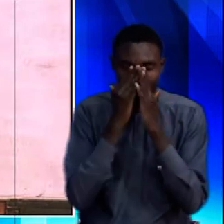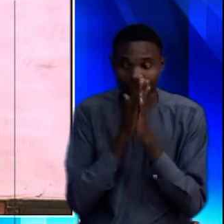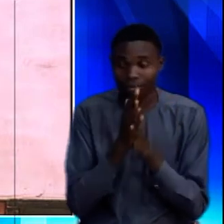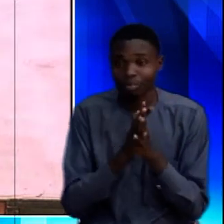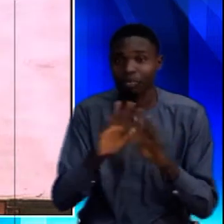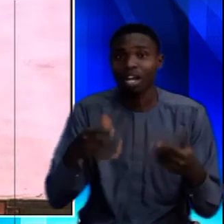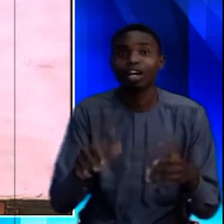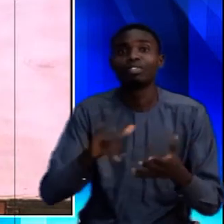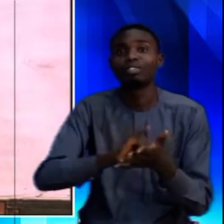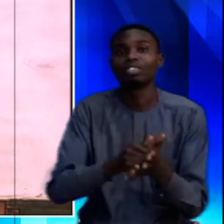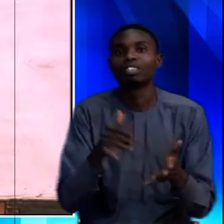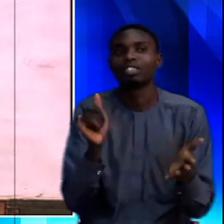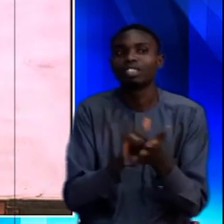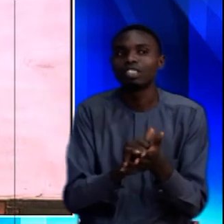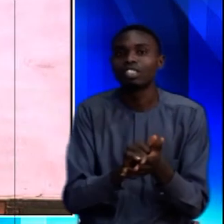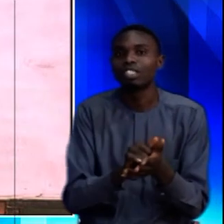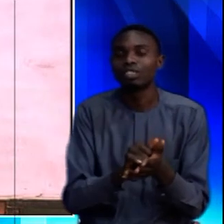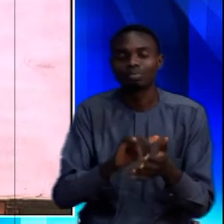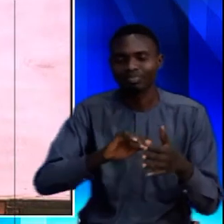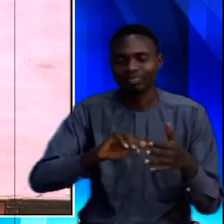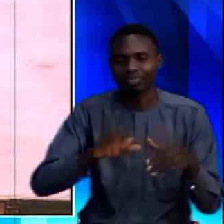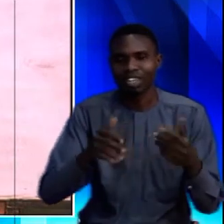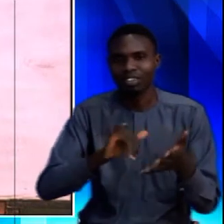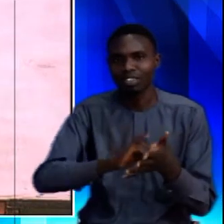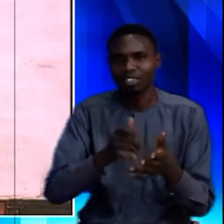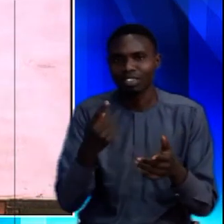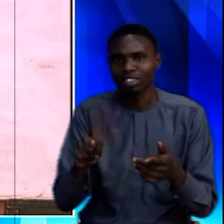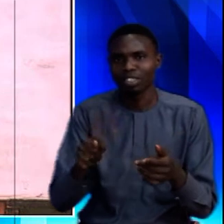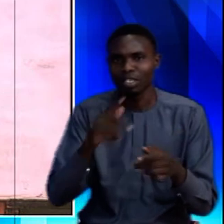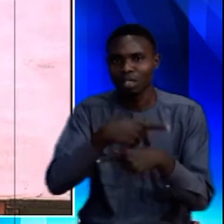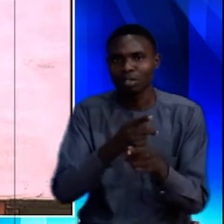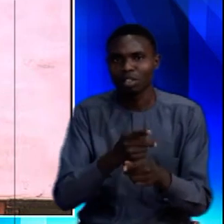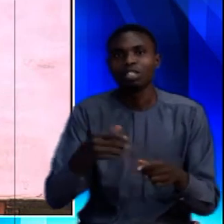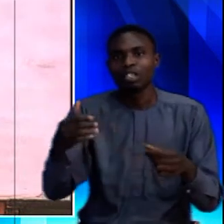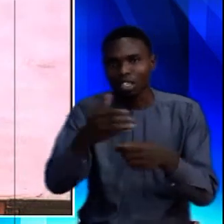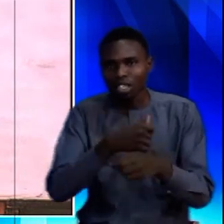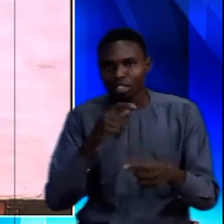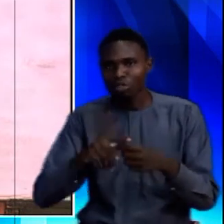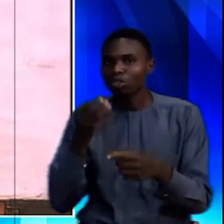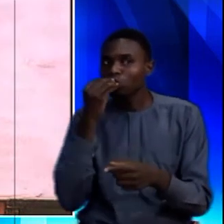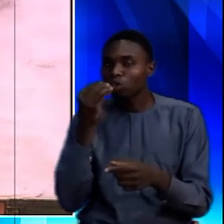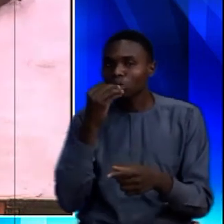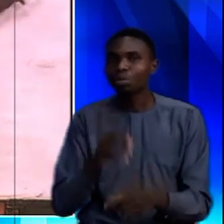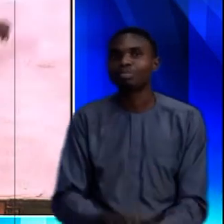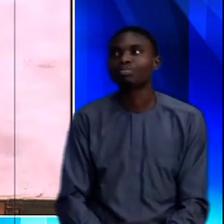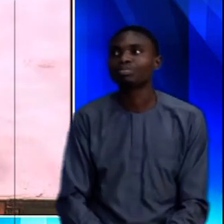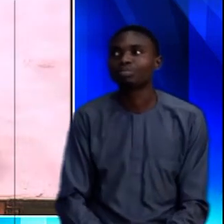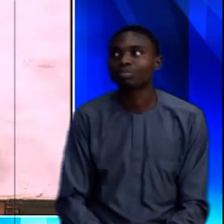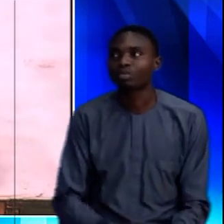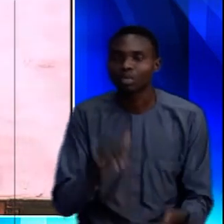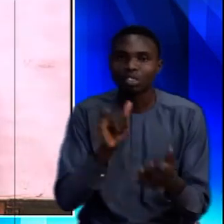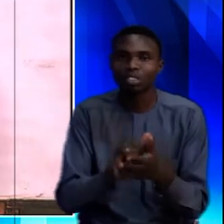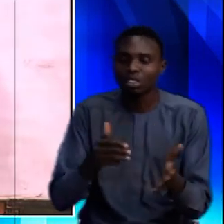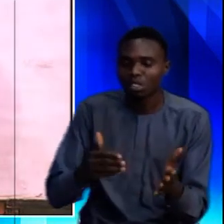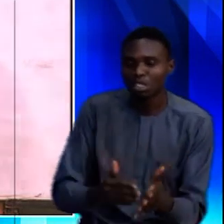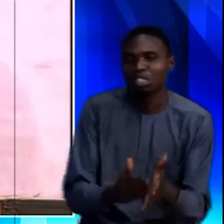product get into the hand of the final consumer? That is a big question there. Then the answer to that question is distributive trade,